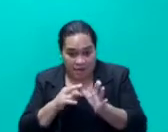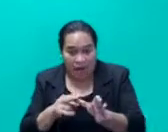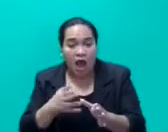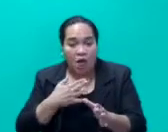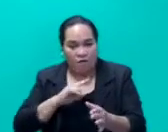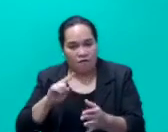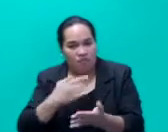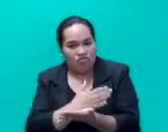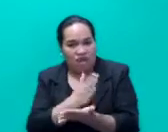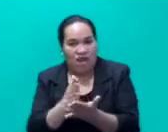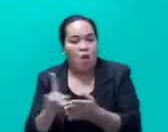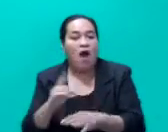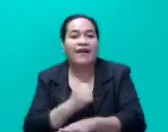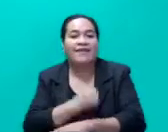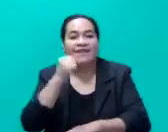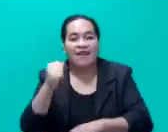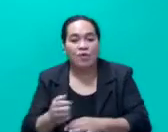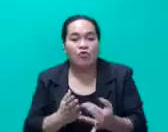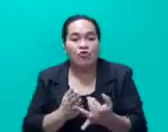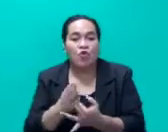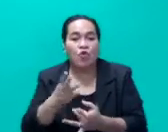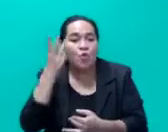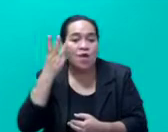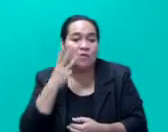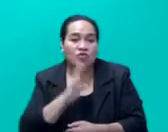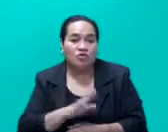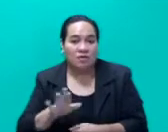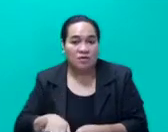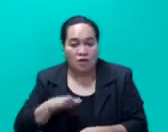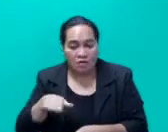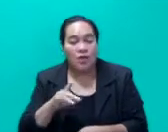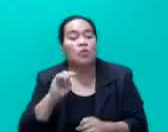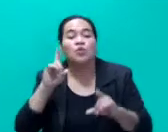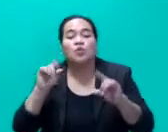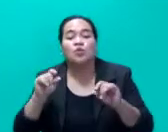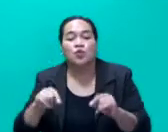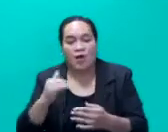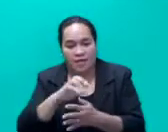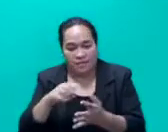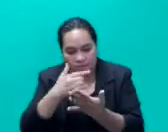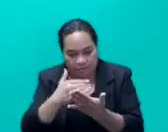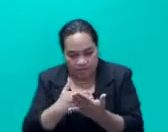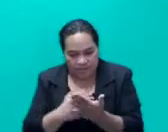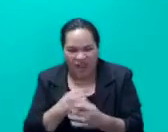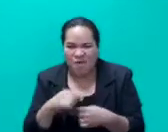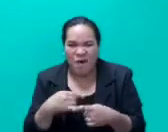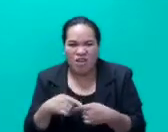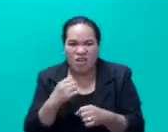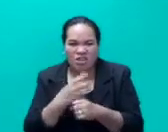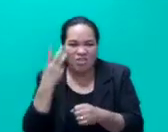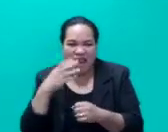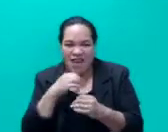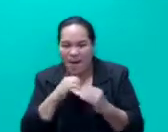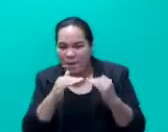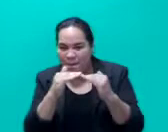share what the government through the Ministry of Women, Children and Poverty Alleviation is doing in relation to gender-based violence. Fiji